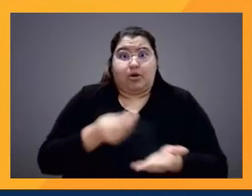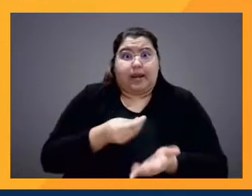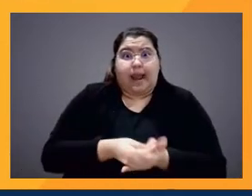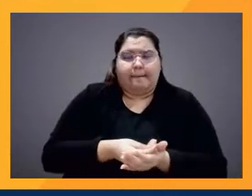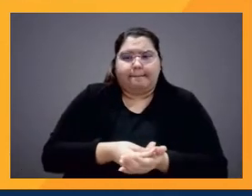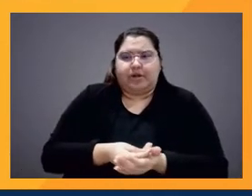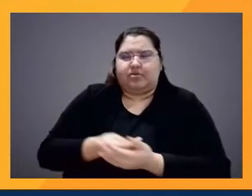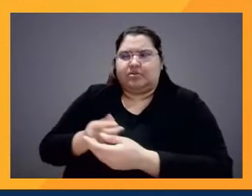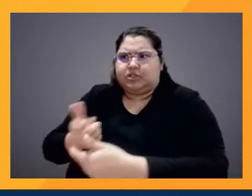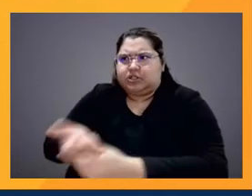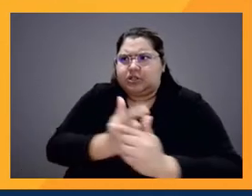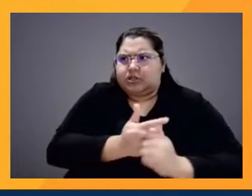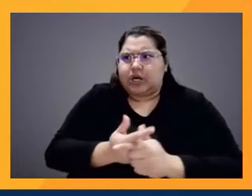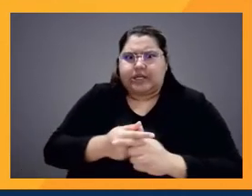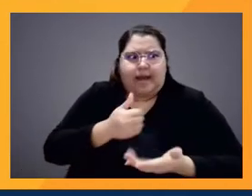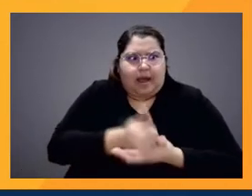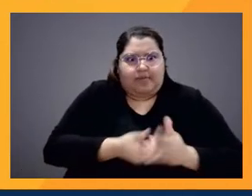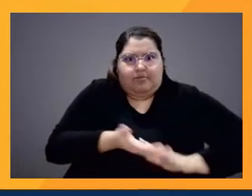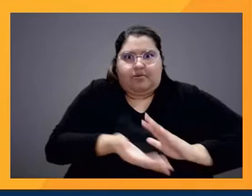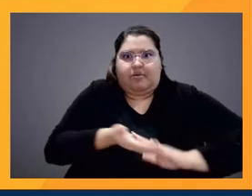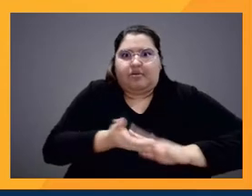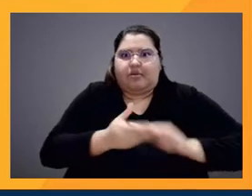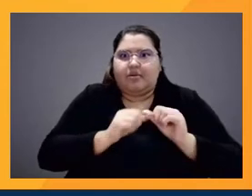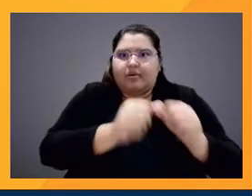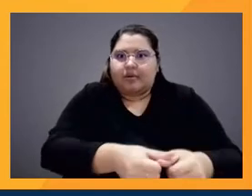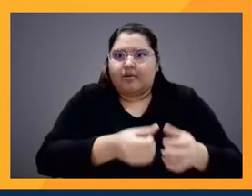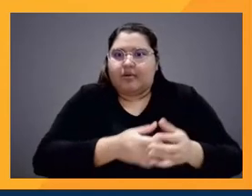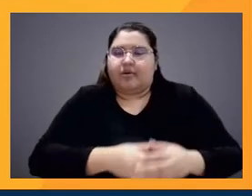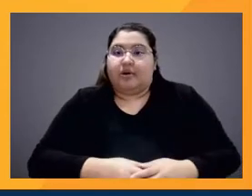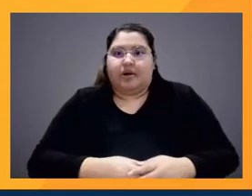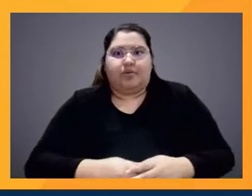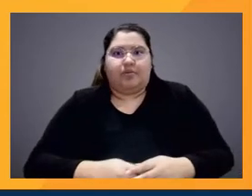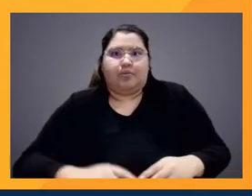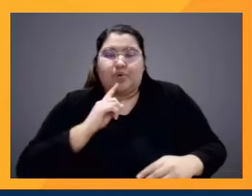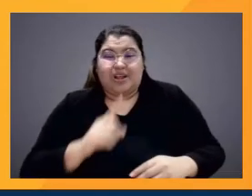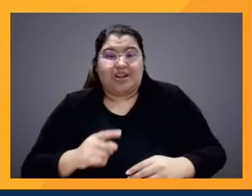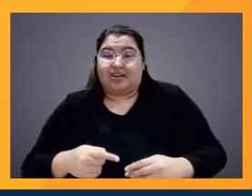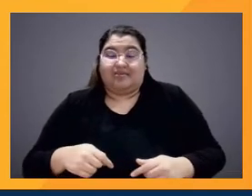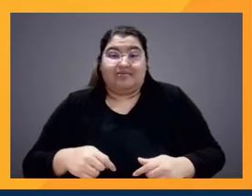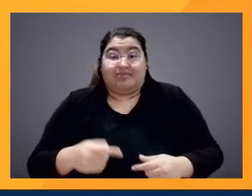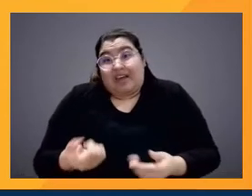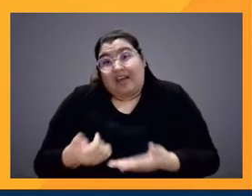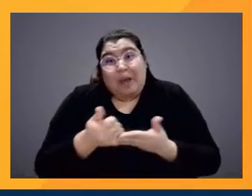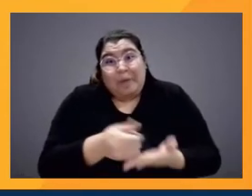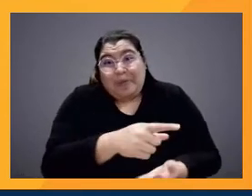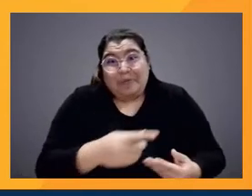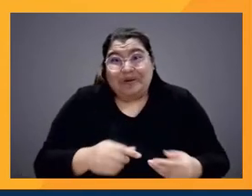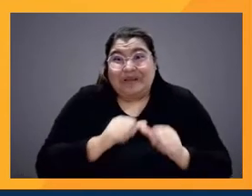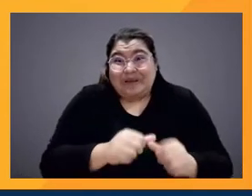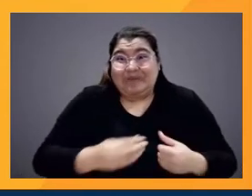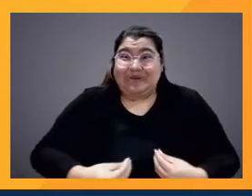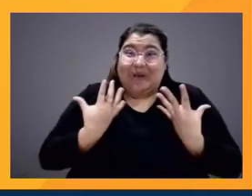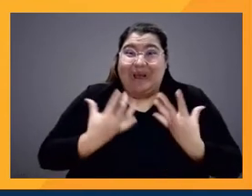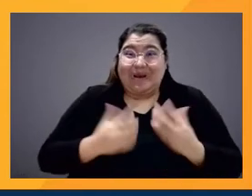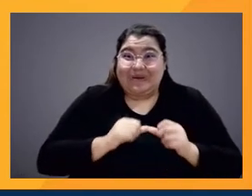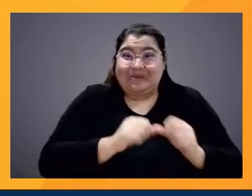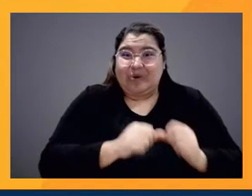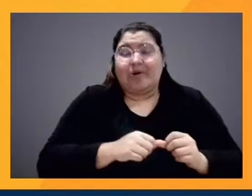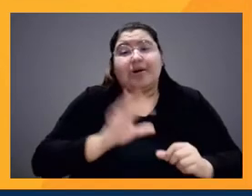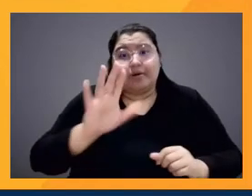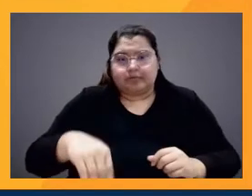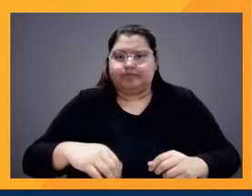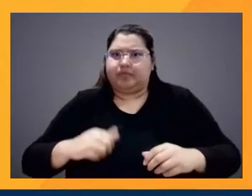business development centers, our SCORE chapters, our women's business centers, and our veterans business opportunity centers, as well as our incredible